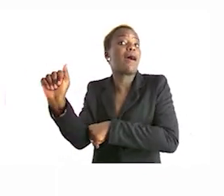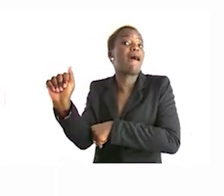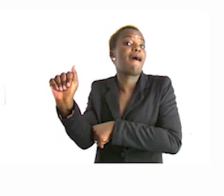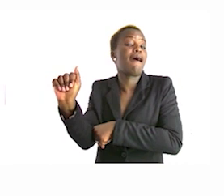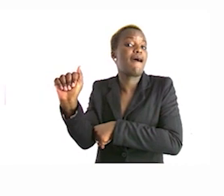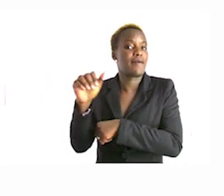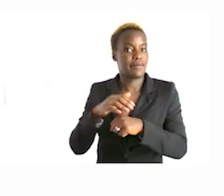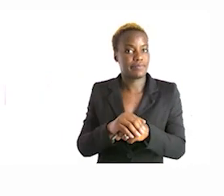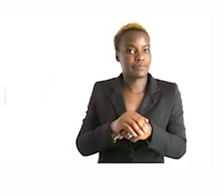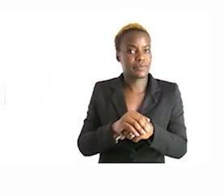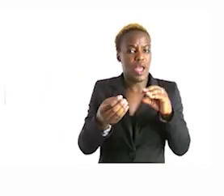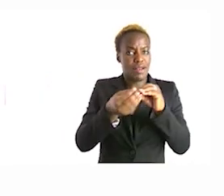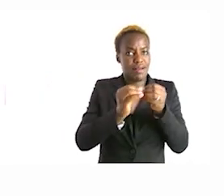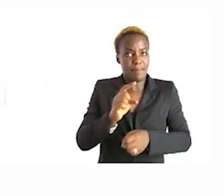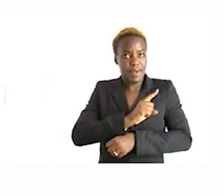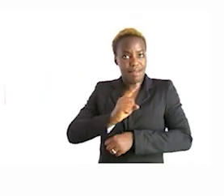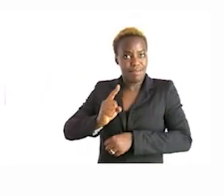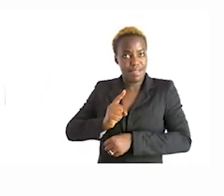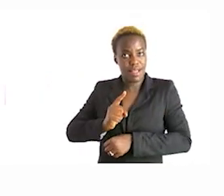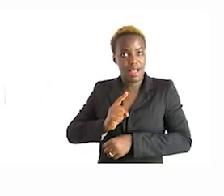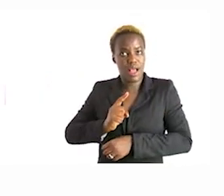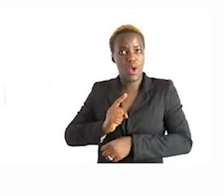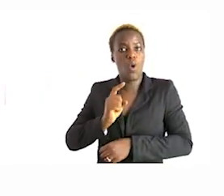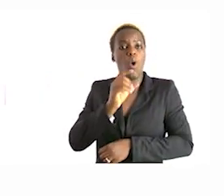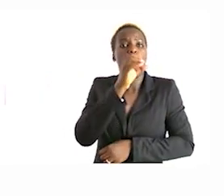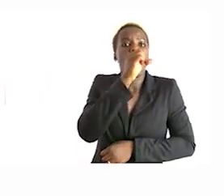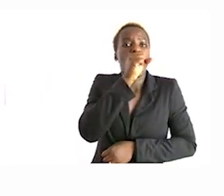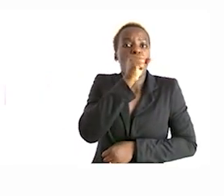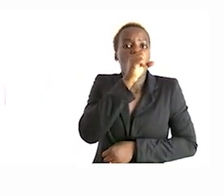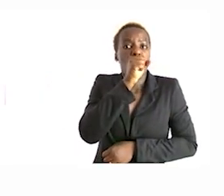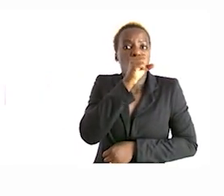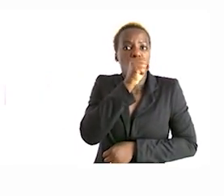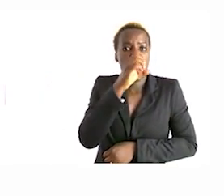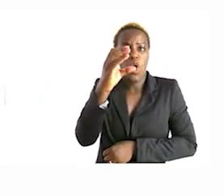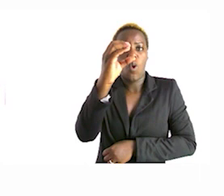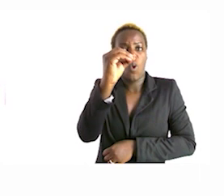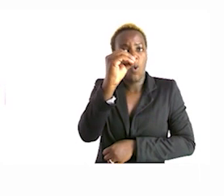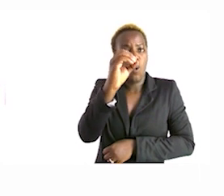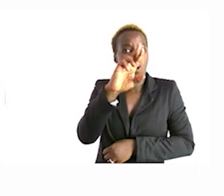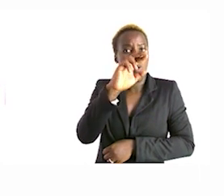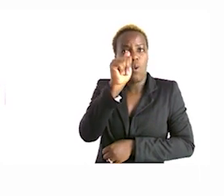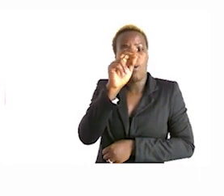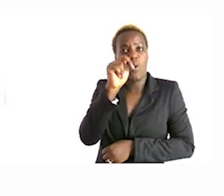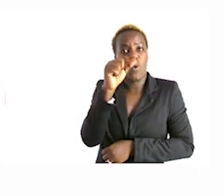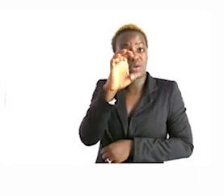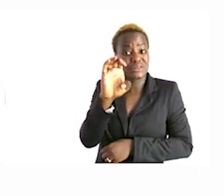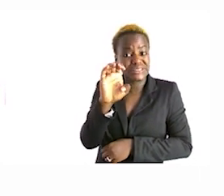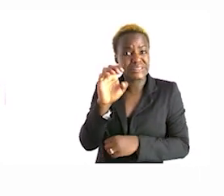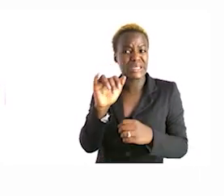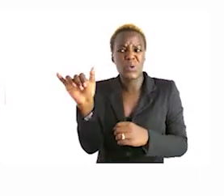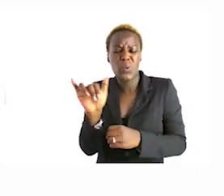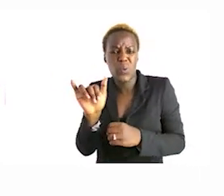11. It says orange. Orange begins with the letter O. Is O part of